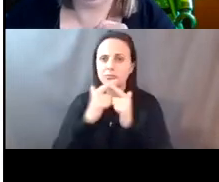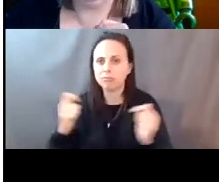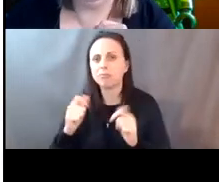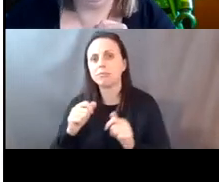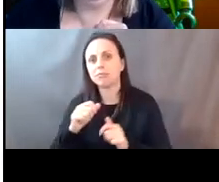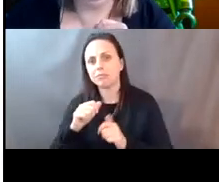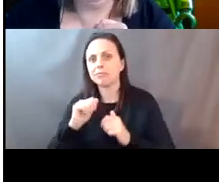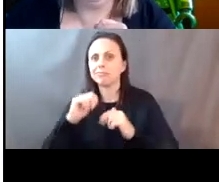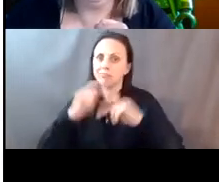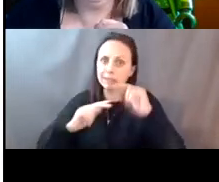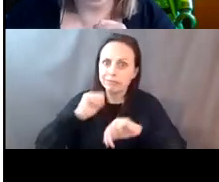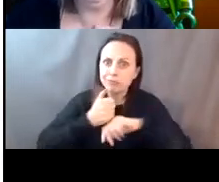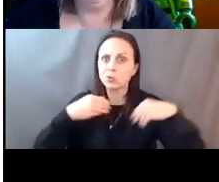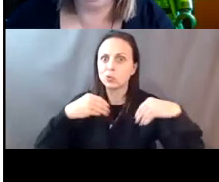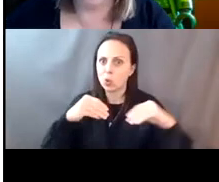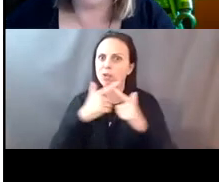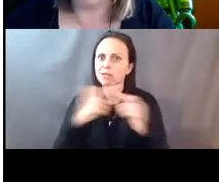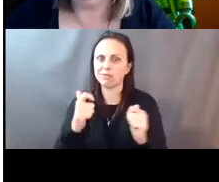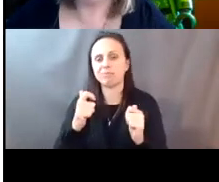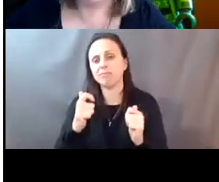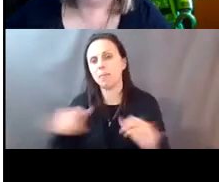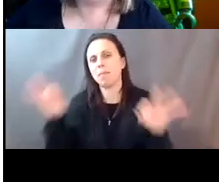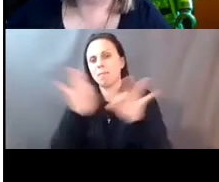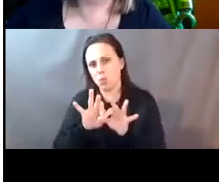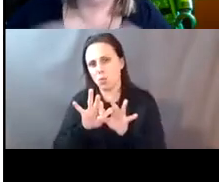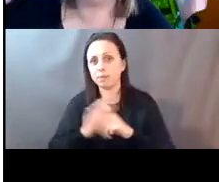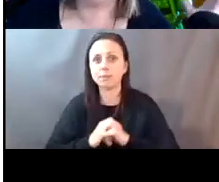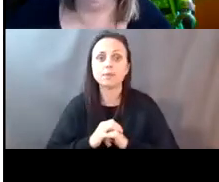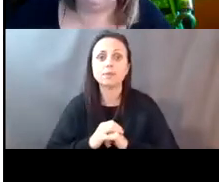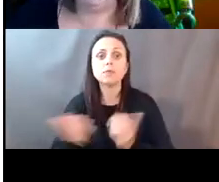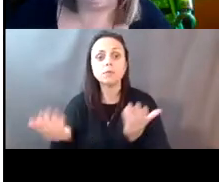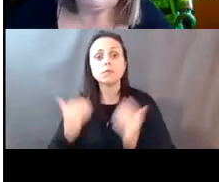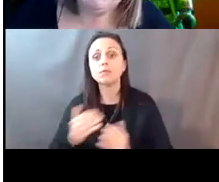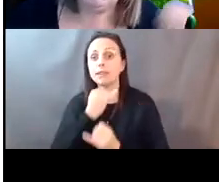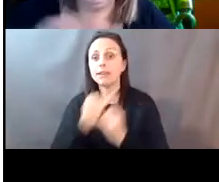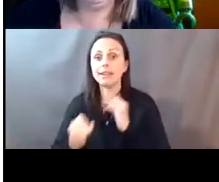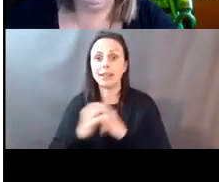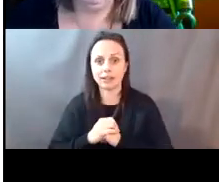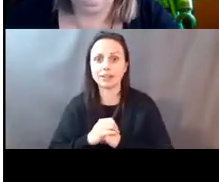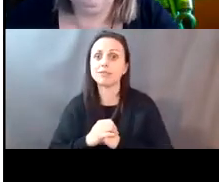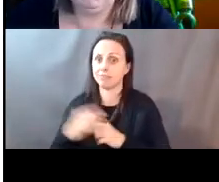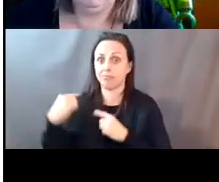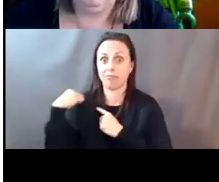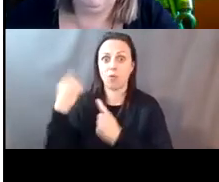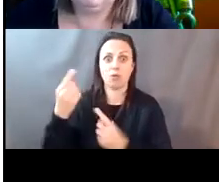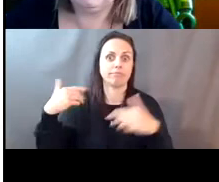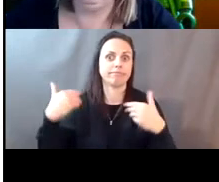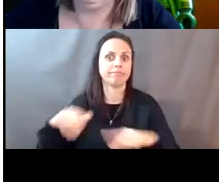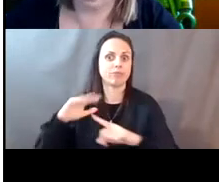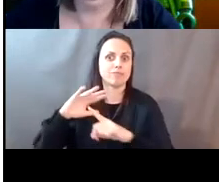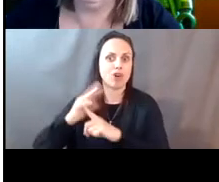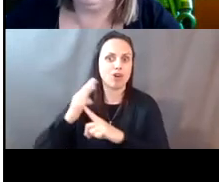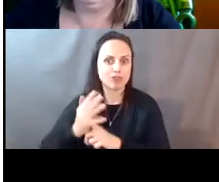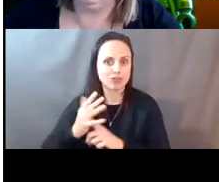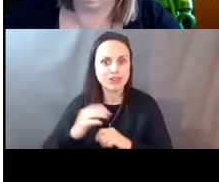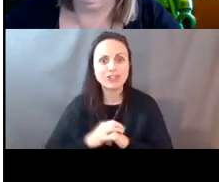mortar stores. And then finally, sort of been the rage in the space,